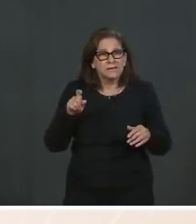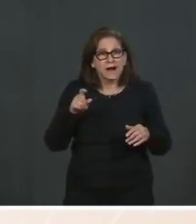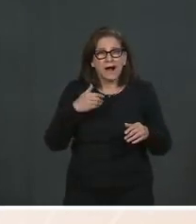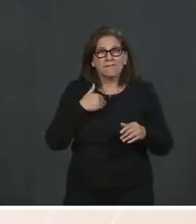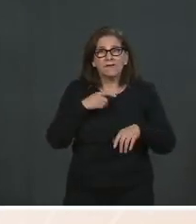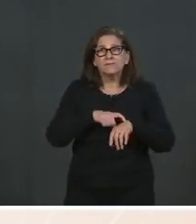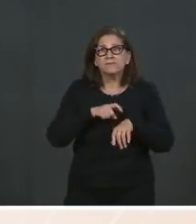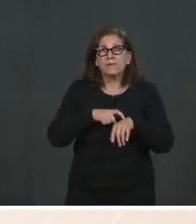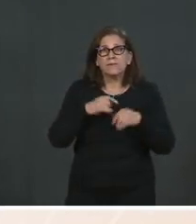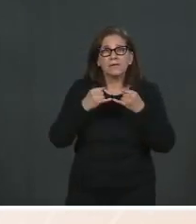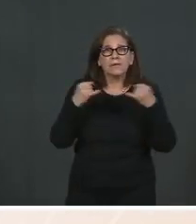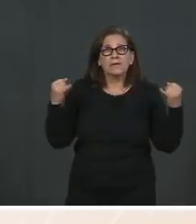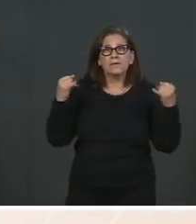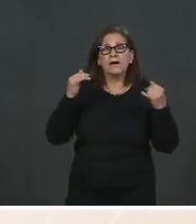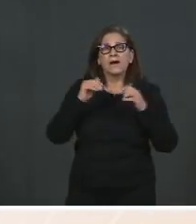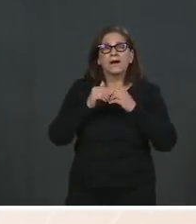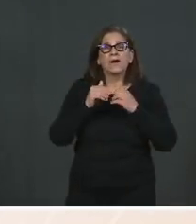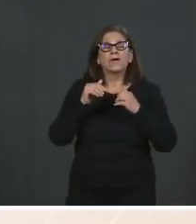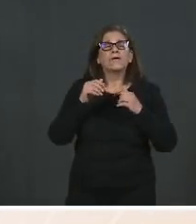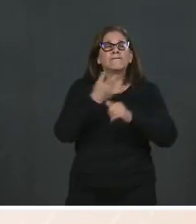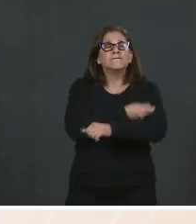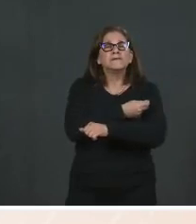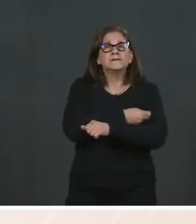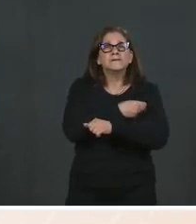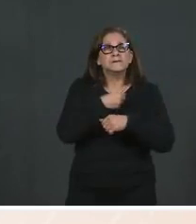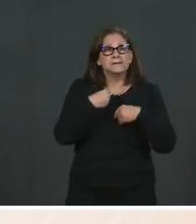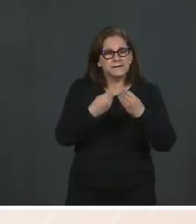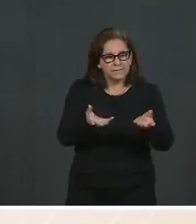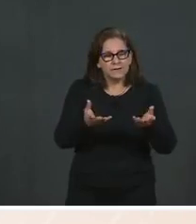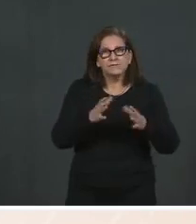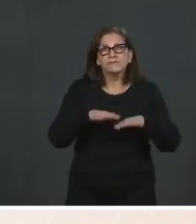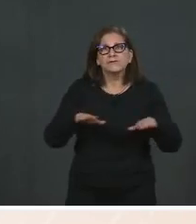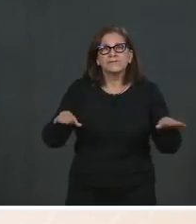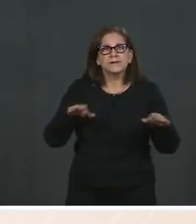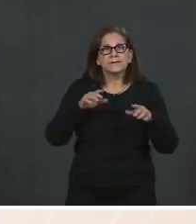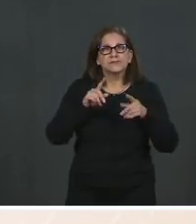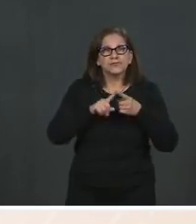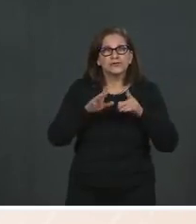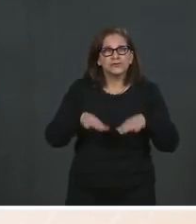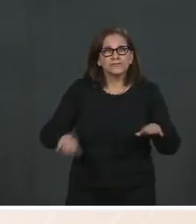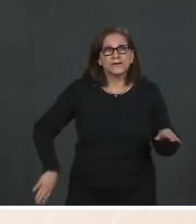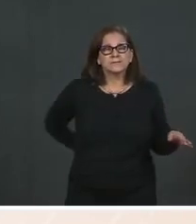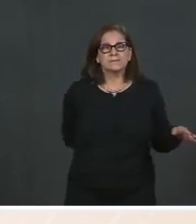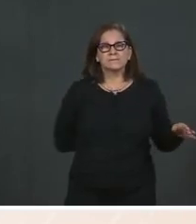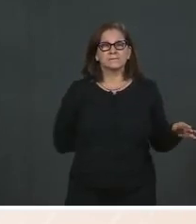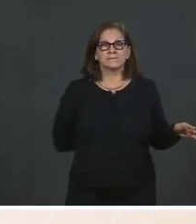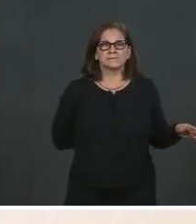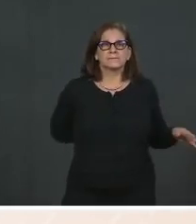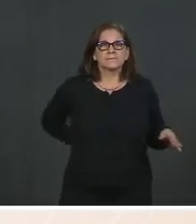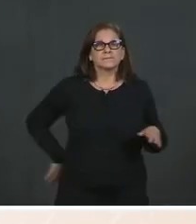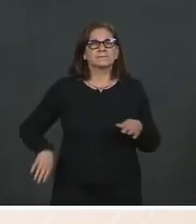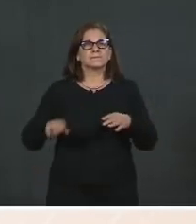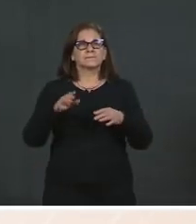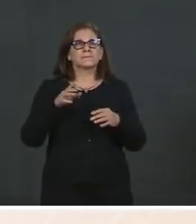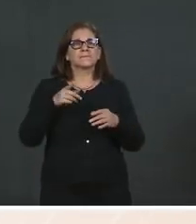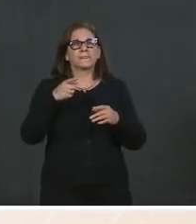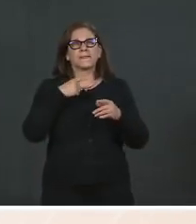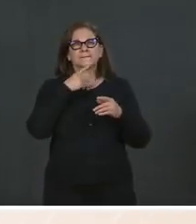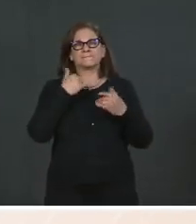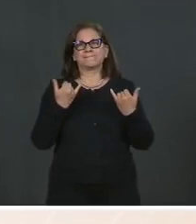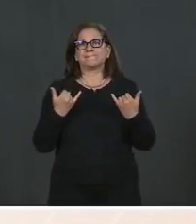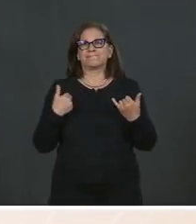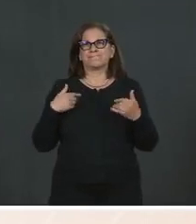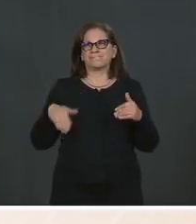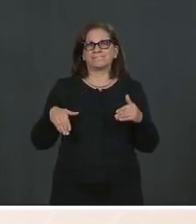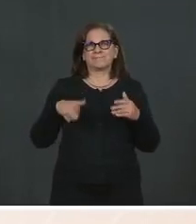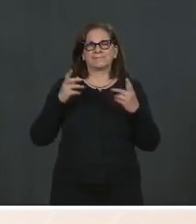see children begin to get the vaccine? Well, we leave that to our health and medical experts and the FDA process,